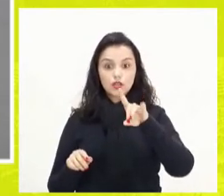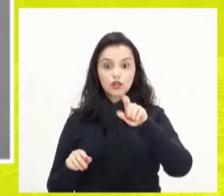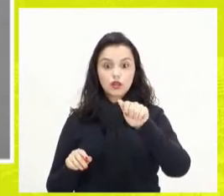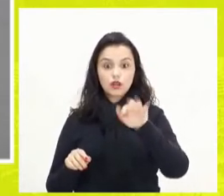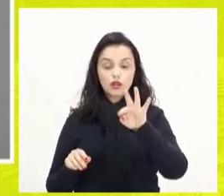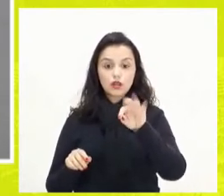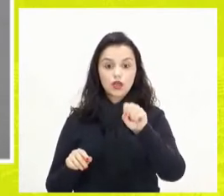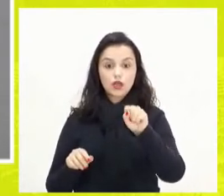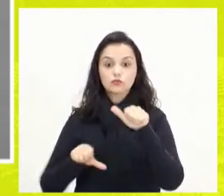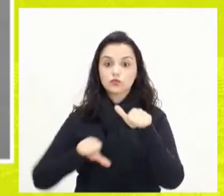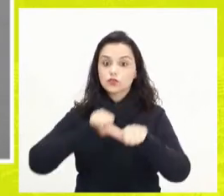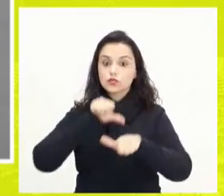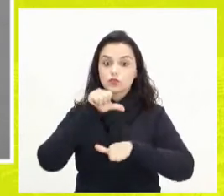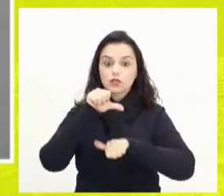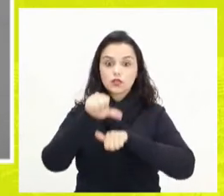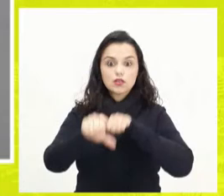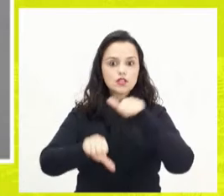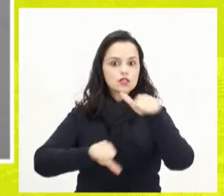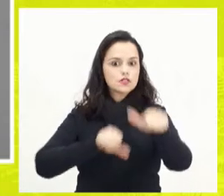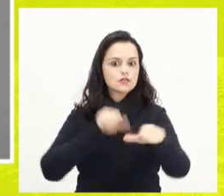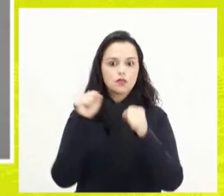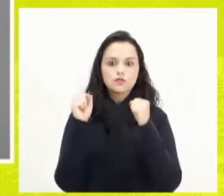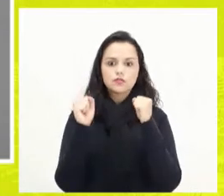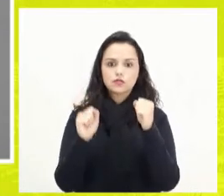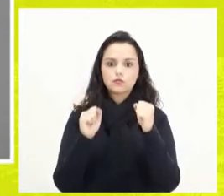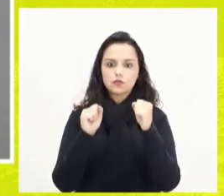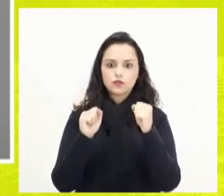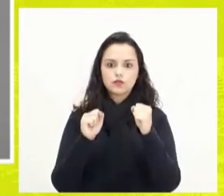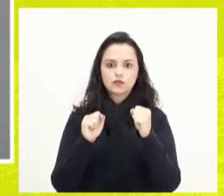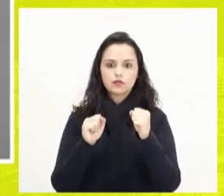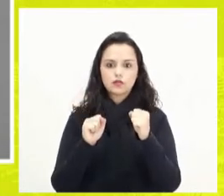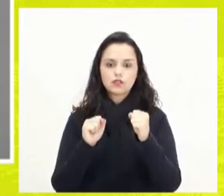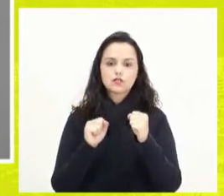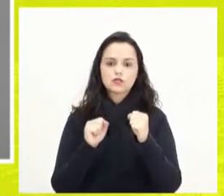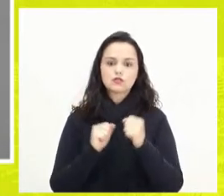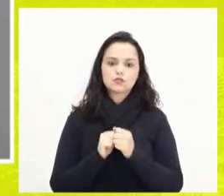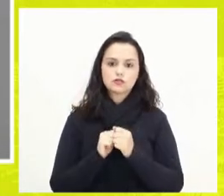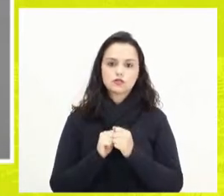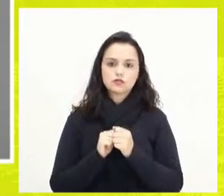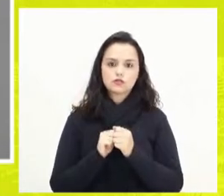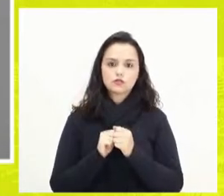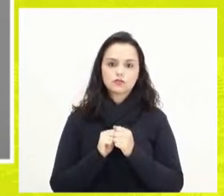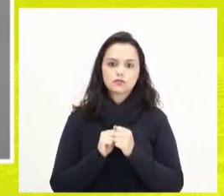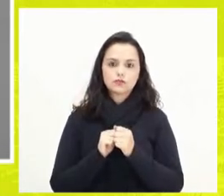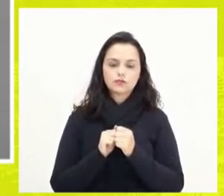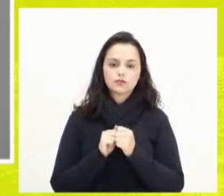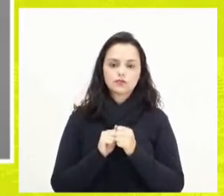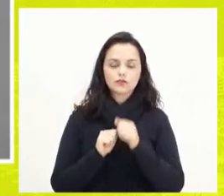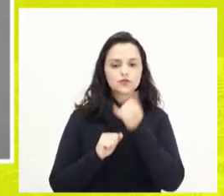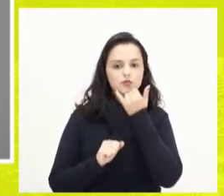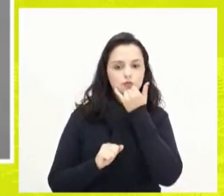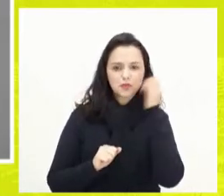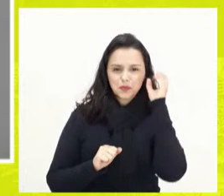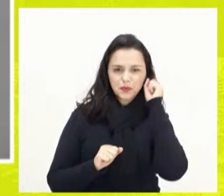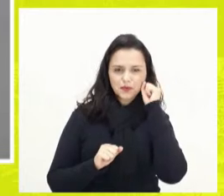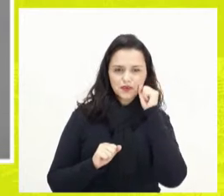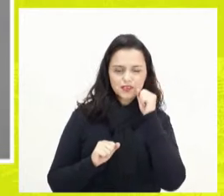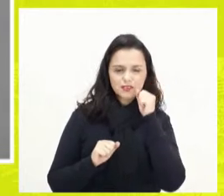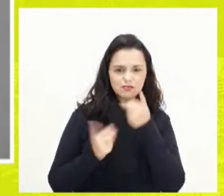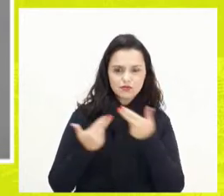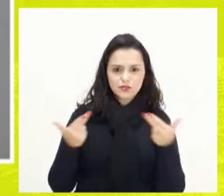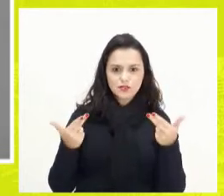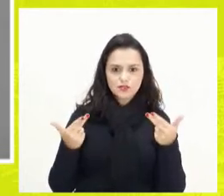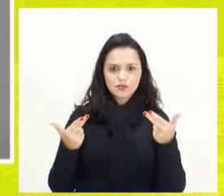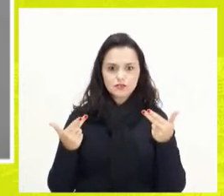were nothing they uh they actually became they they